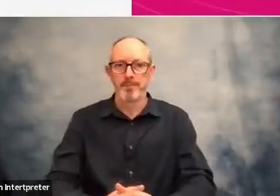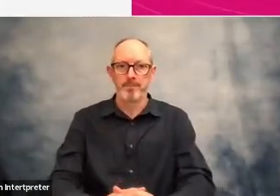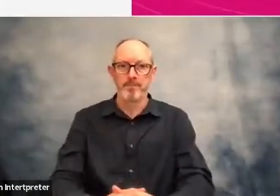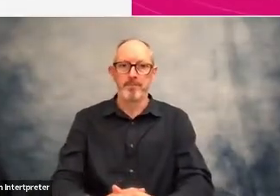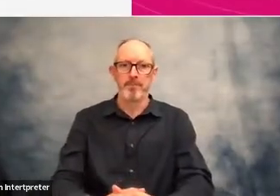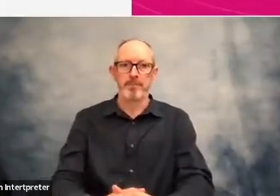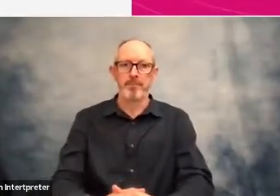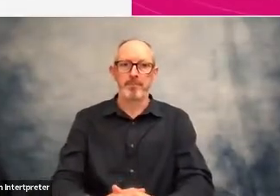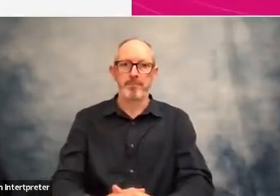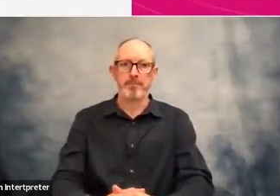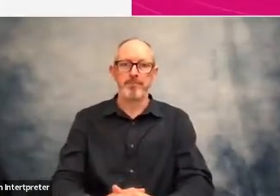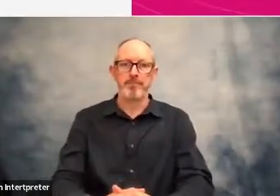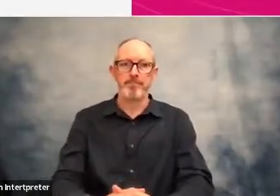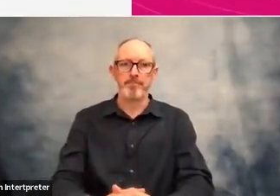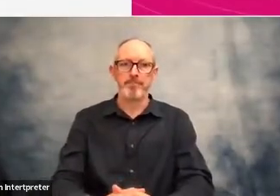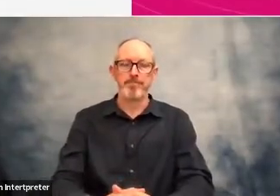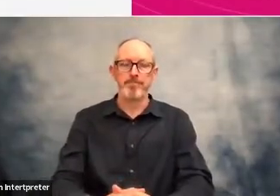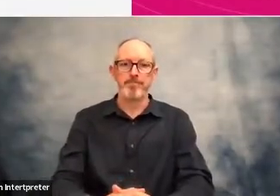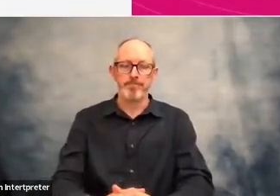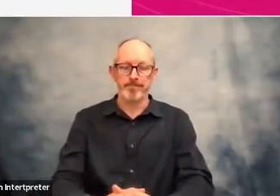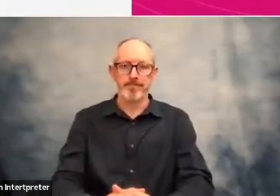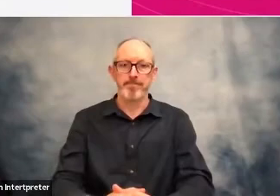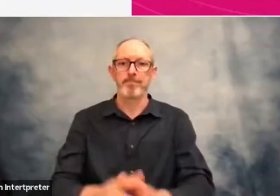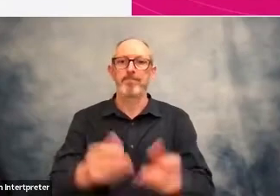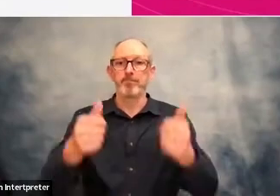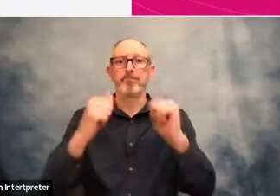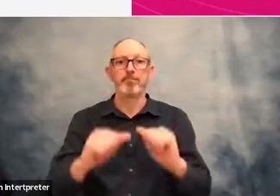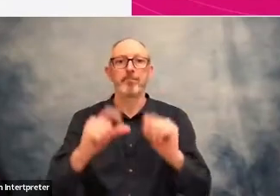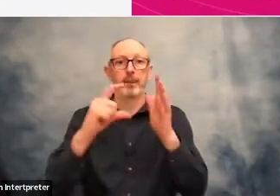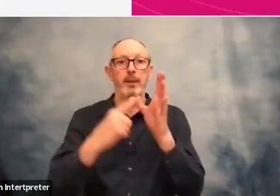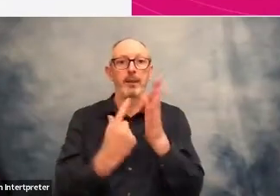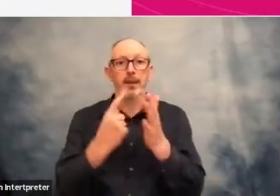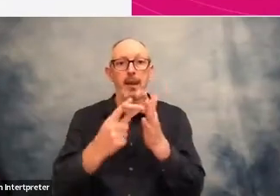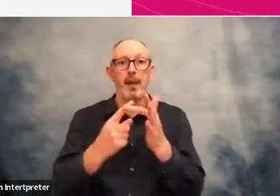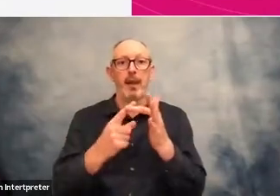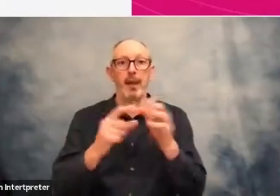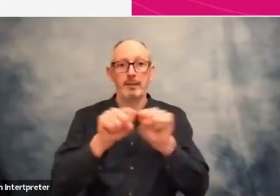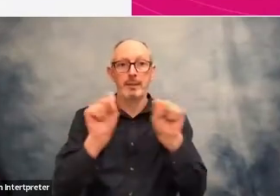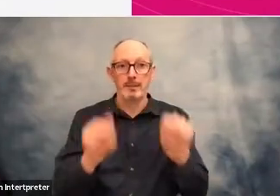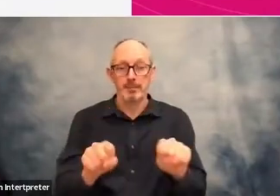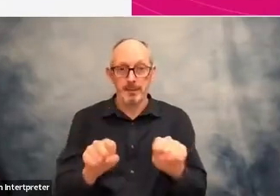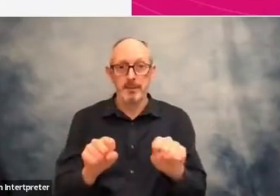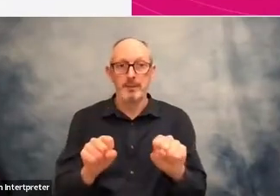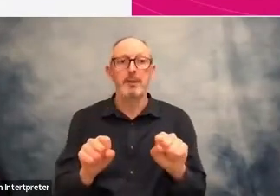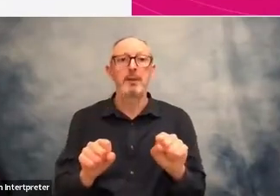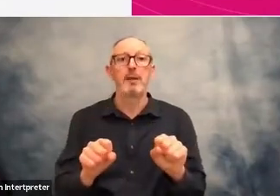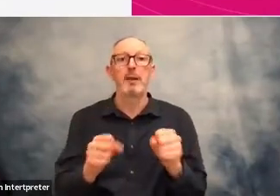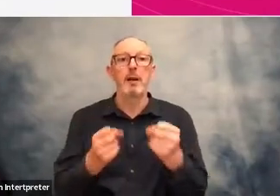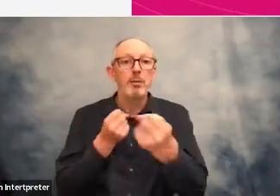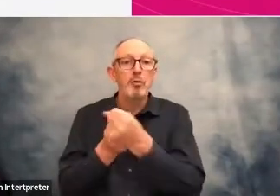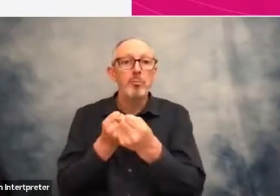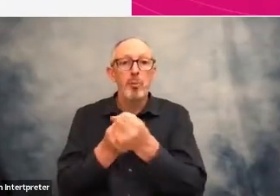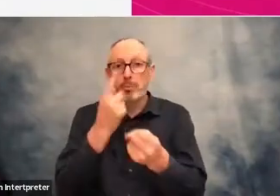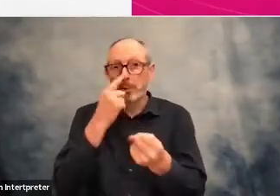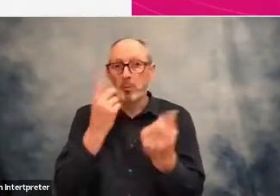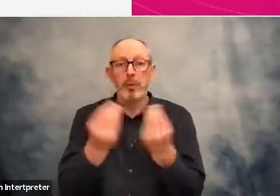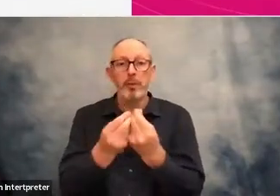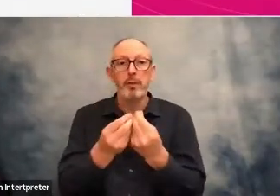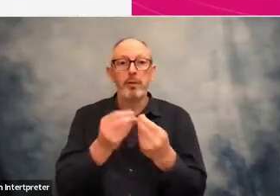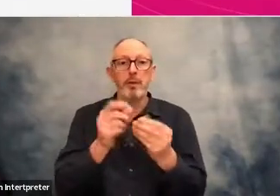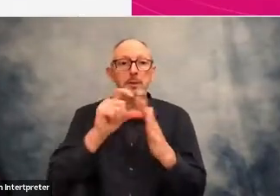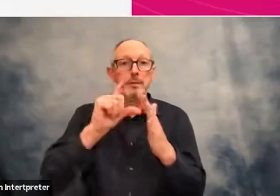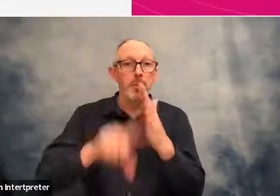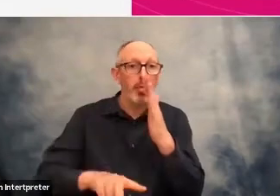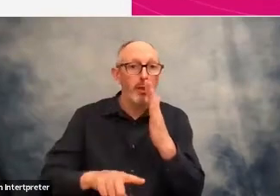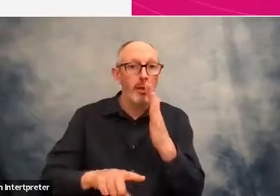All right, getting through to care systems and navigation. The systems designed to support people with disabilities are too often the largest barrier